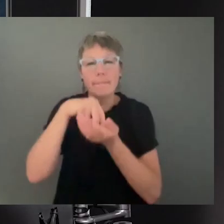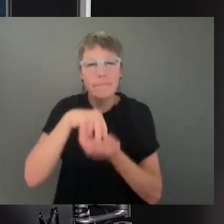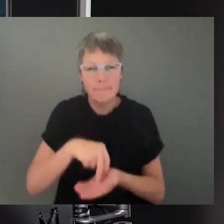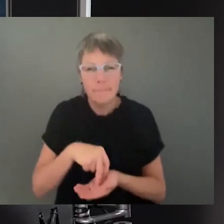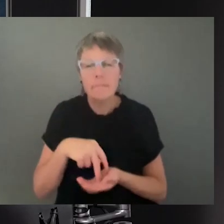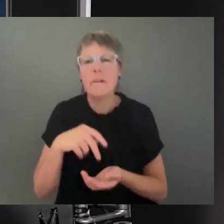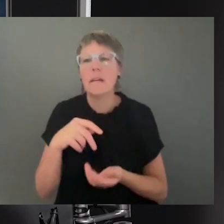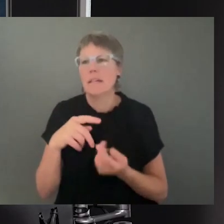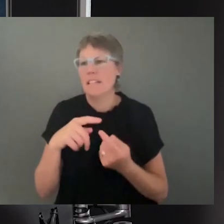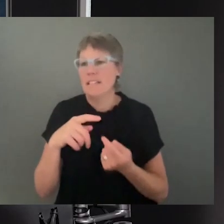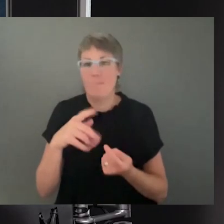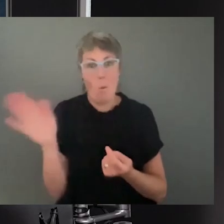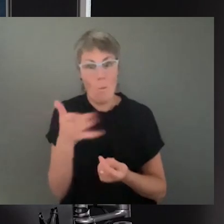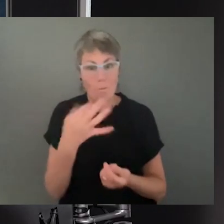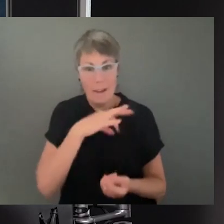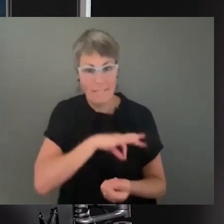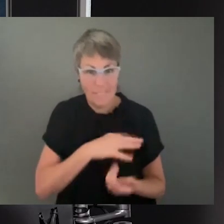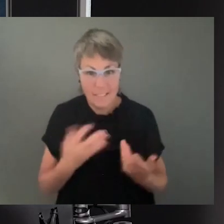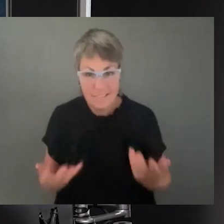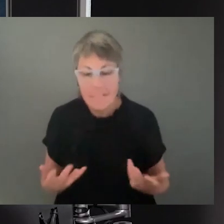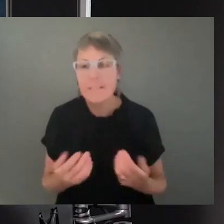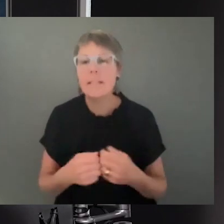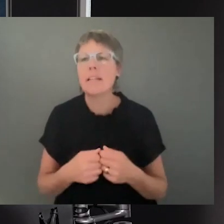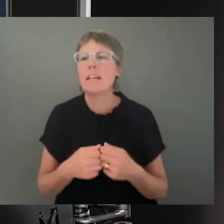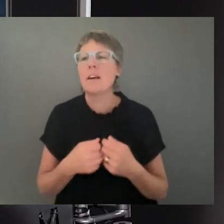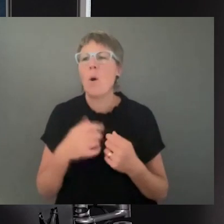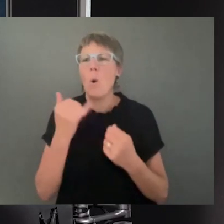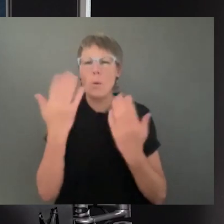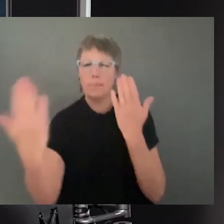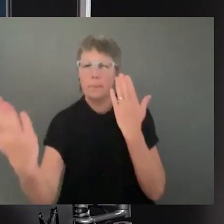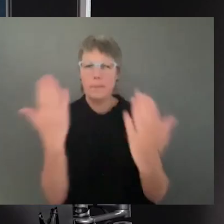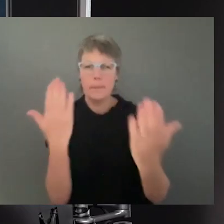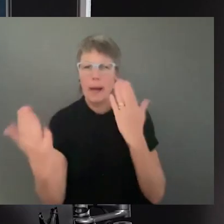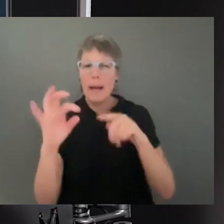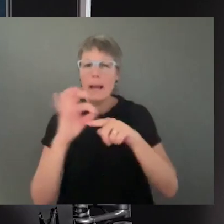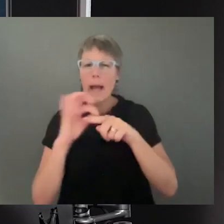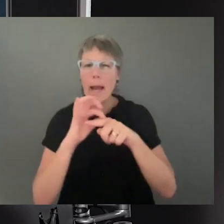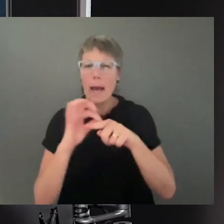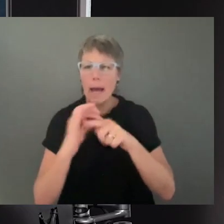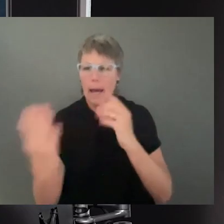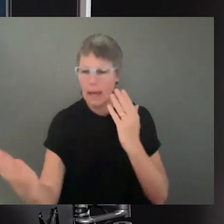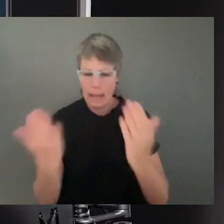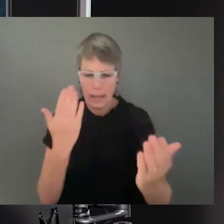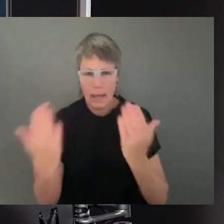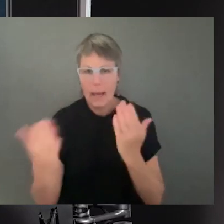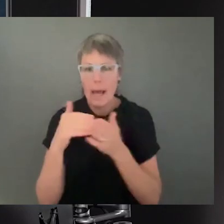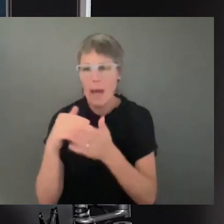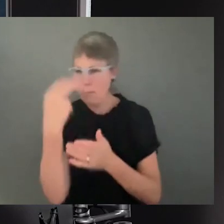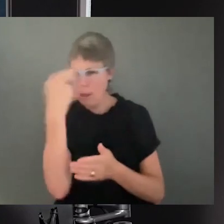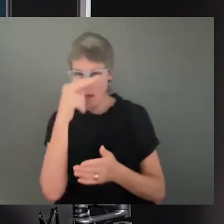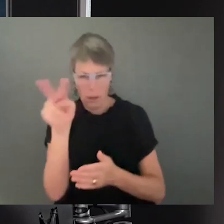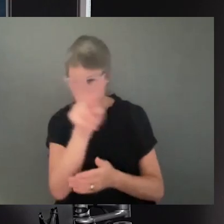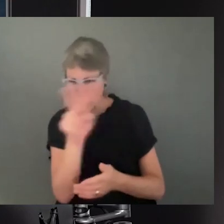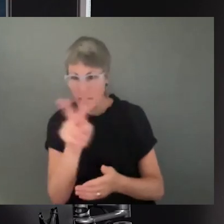as possible and more people can read it as best as possible. Even things like automatic door openers, which a lot of